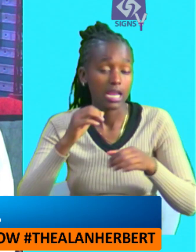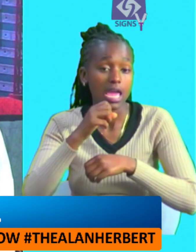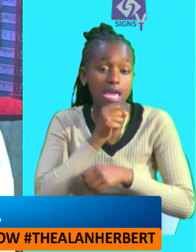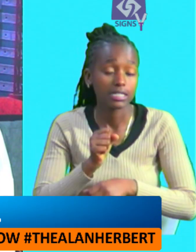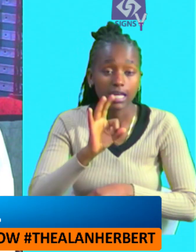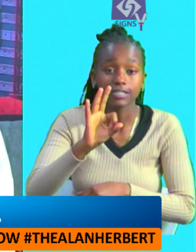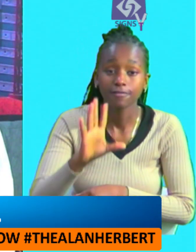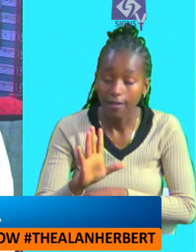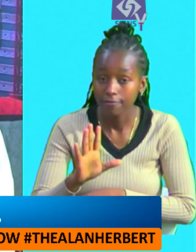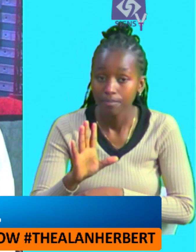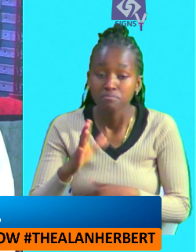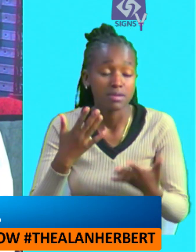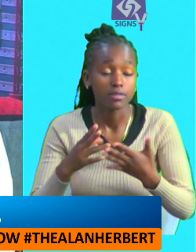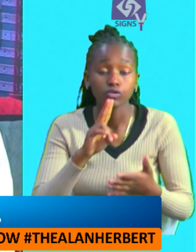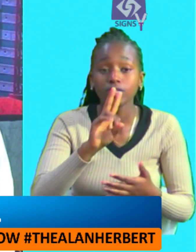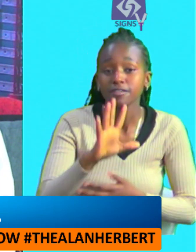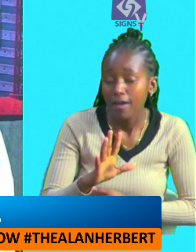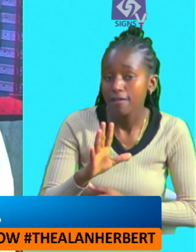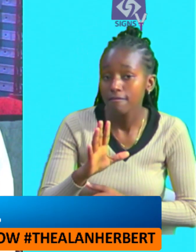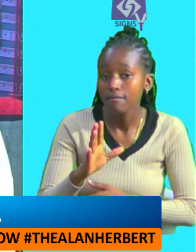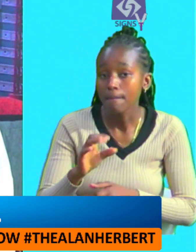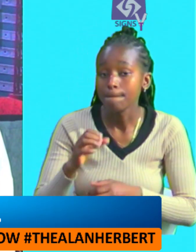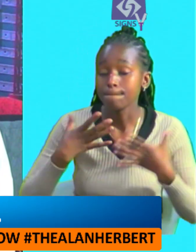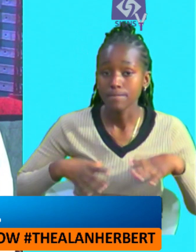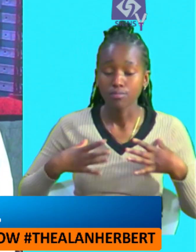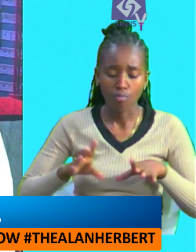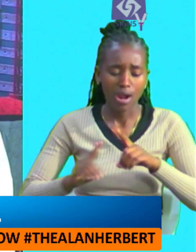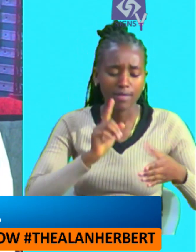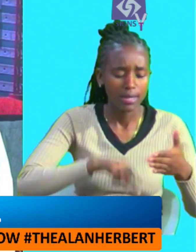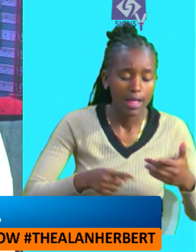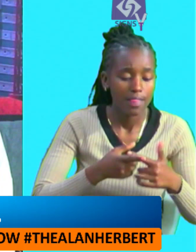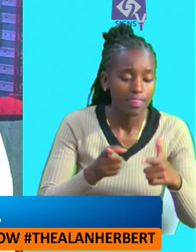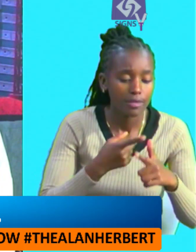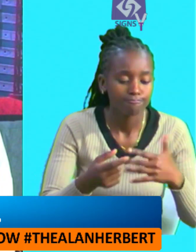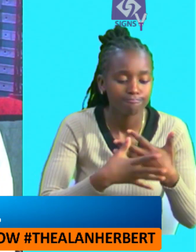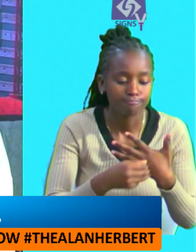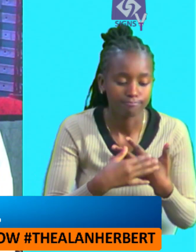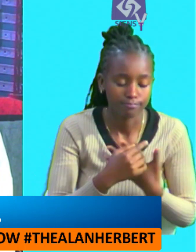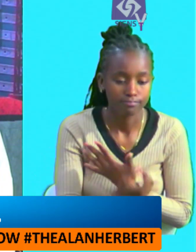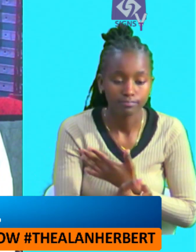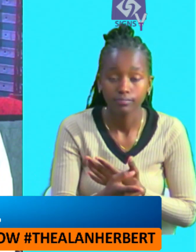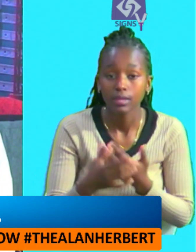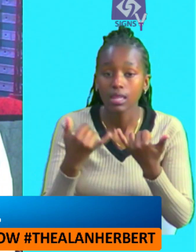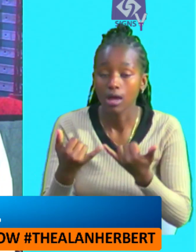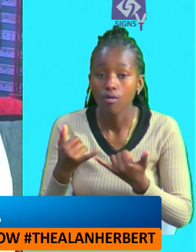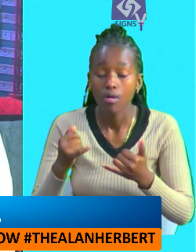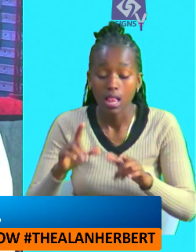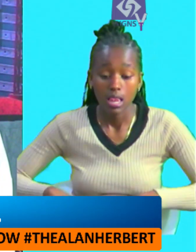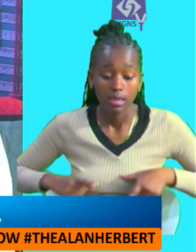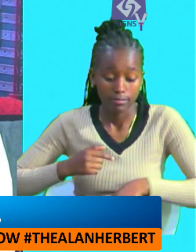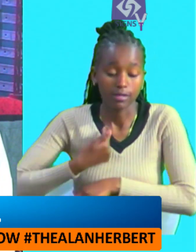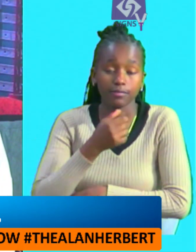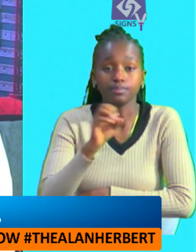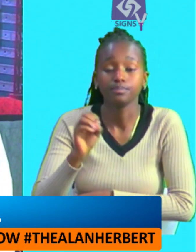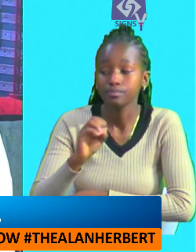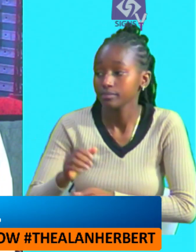be. When you say be yourself, that means that who said